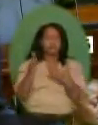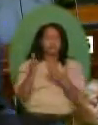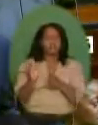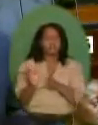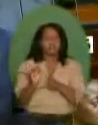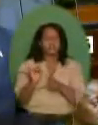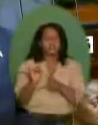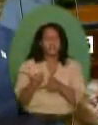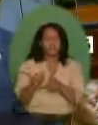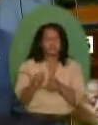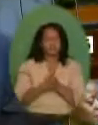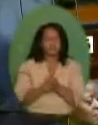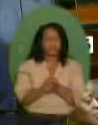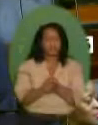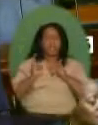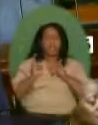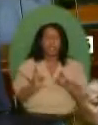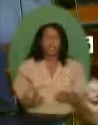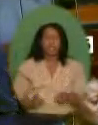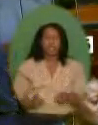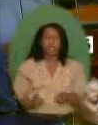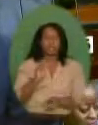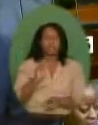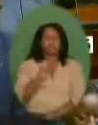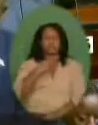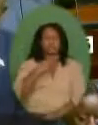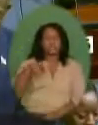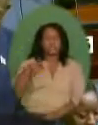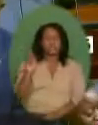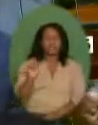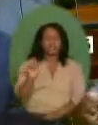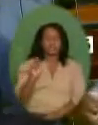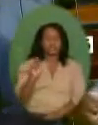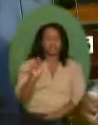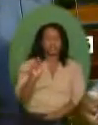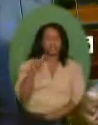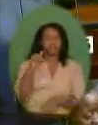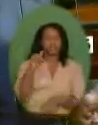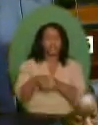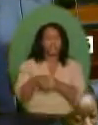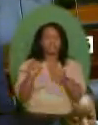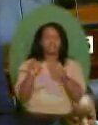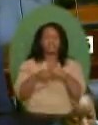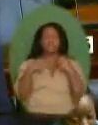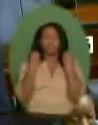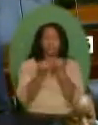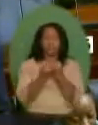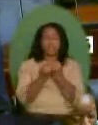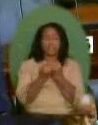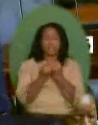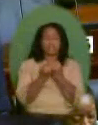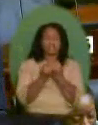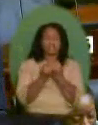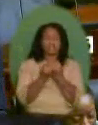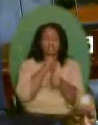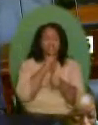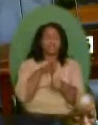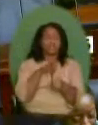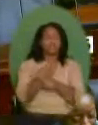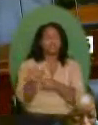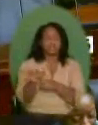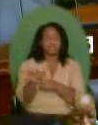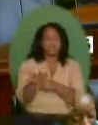uncertainty in these organizations. No country like ours can progress in a